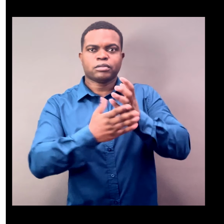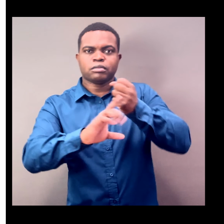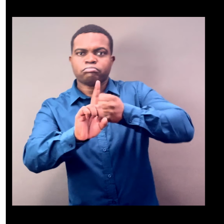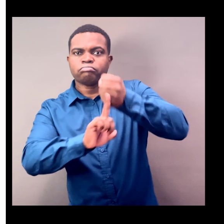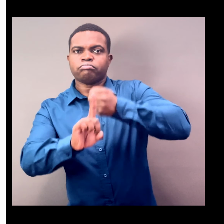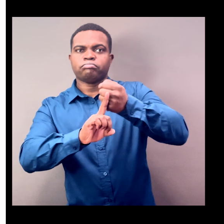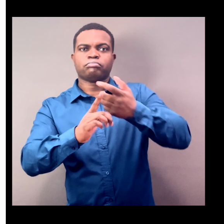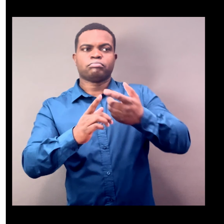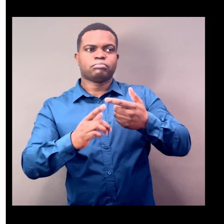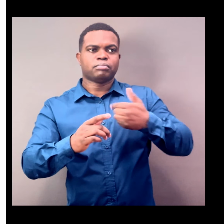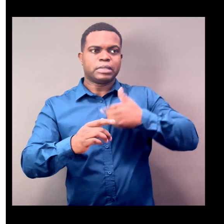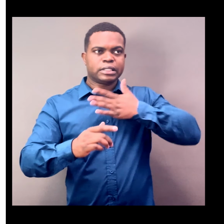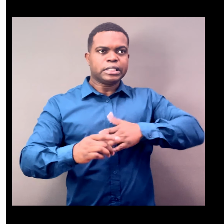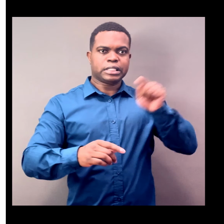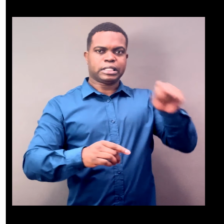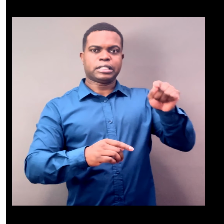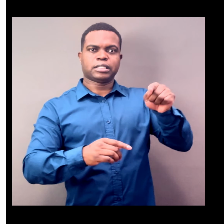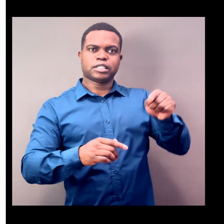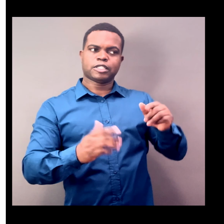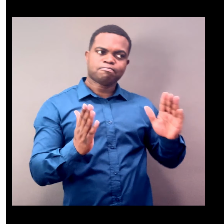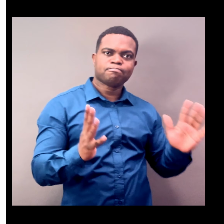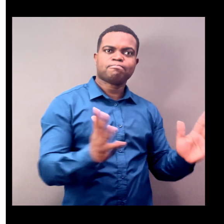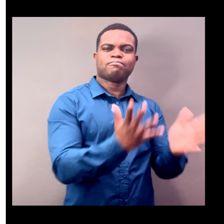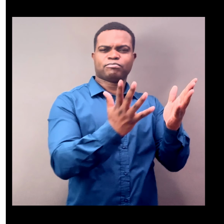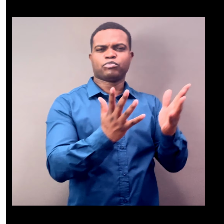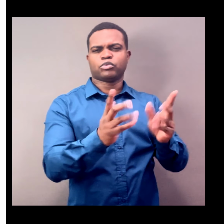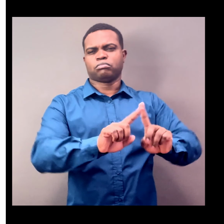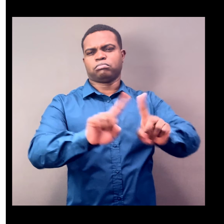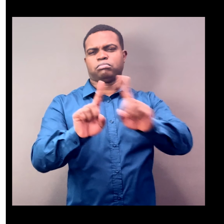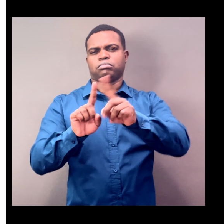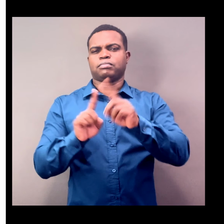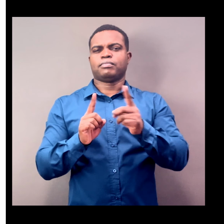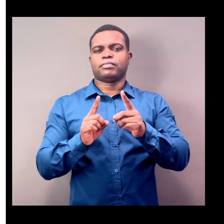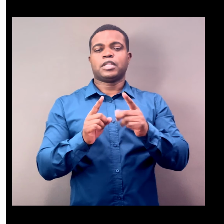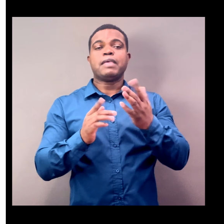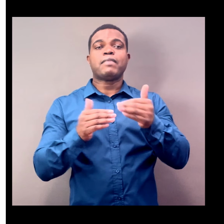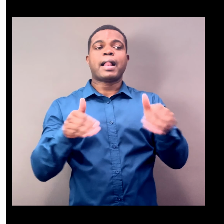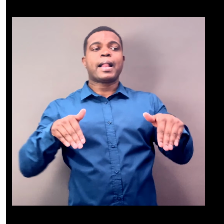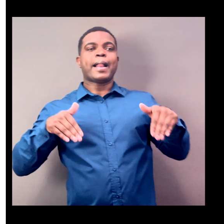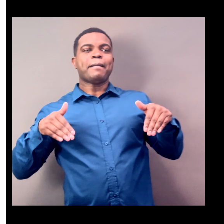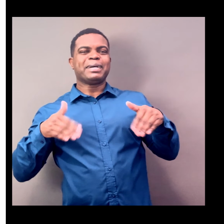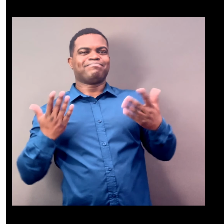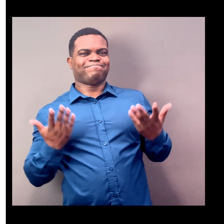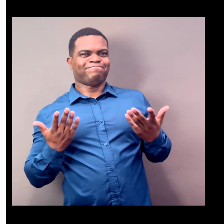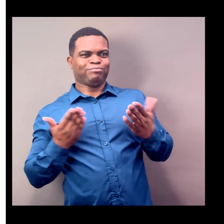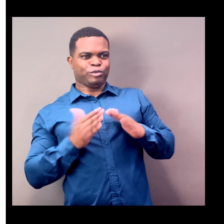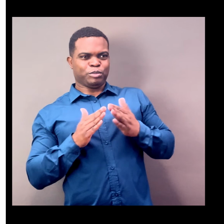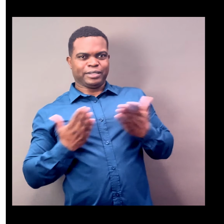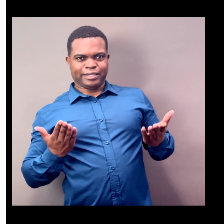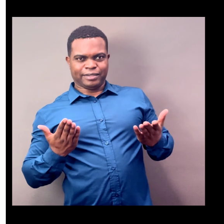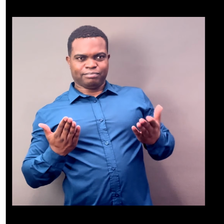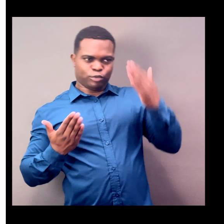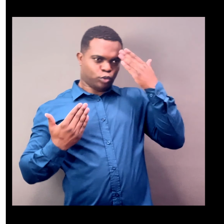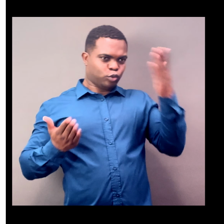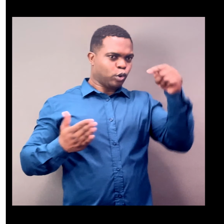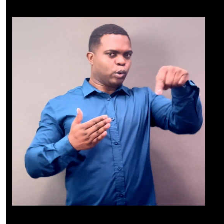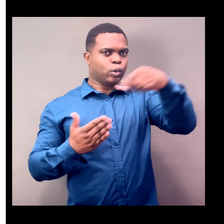and their needs. When people learn how to get involved with whatever is happening in their